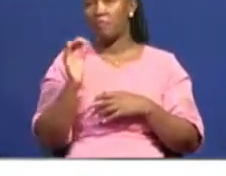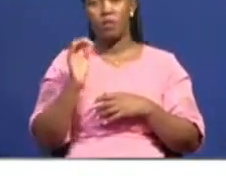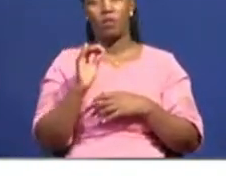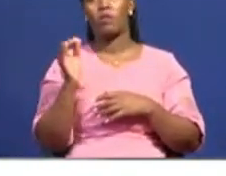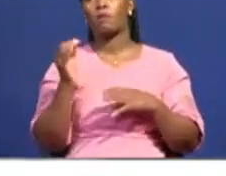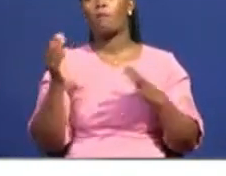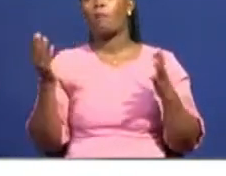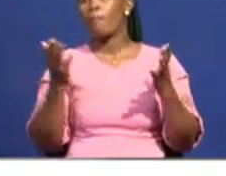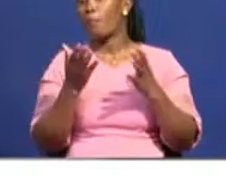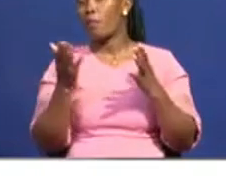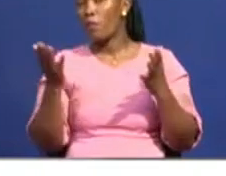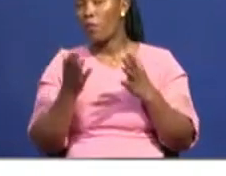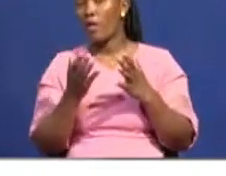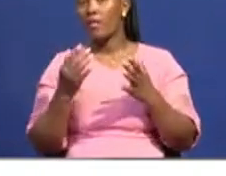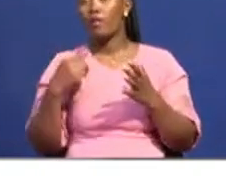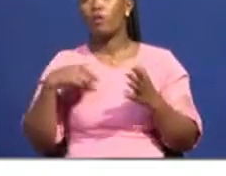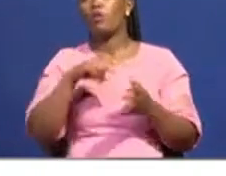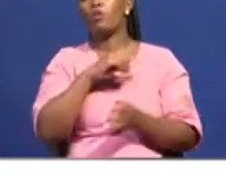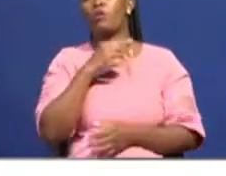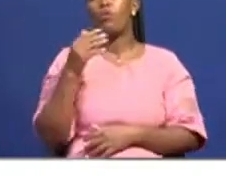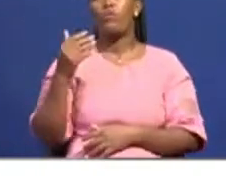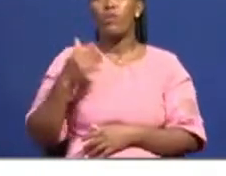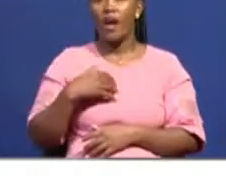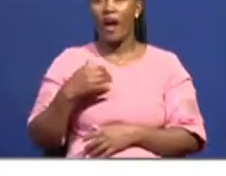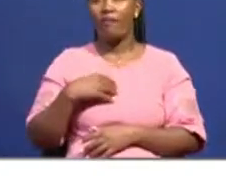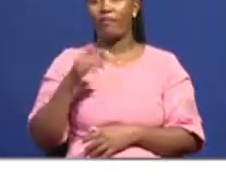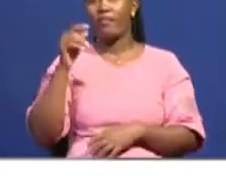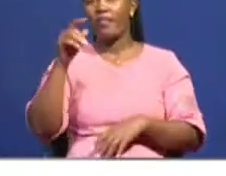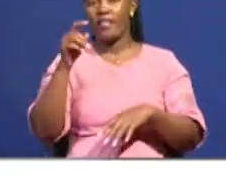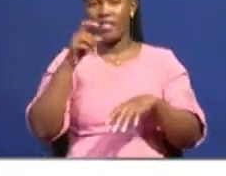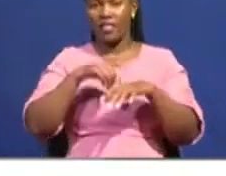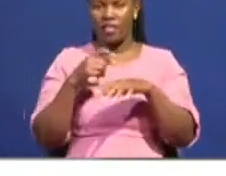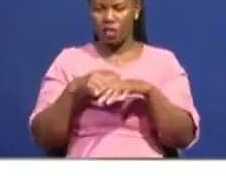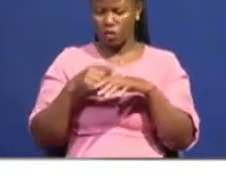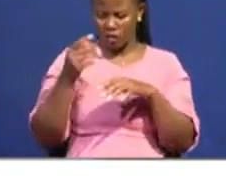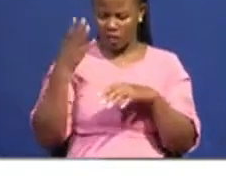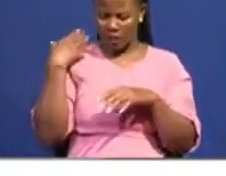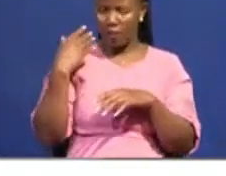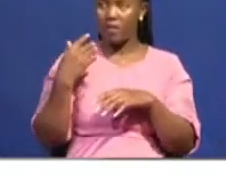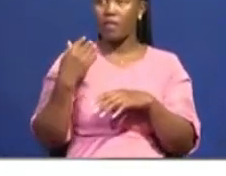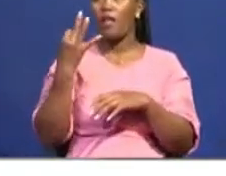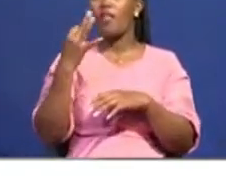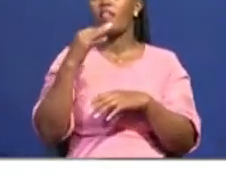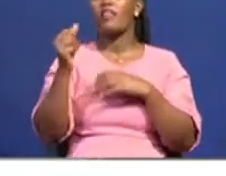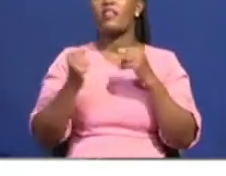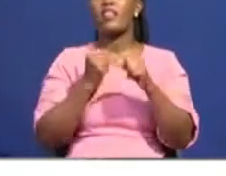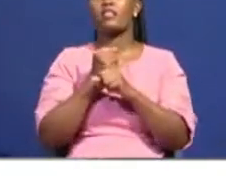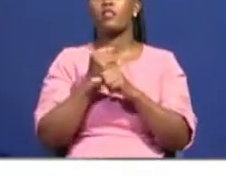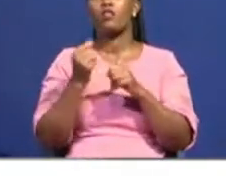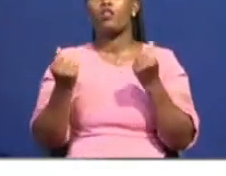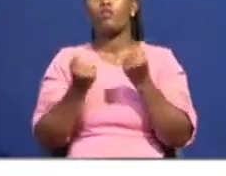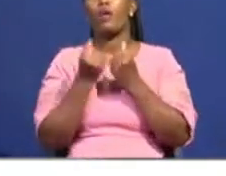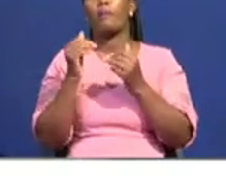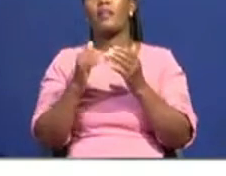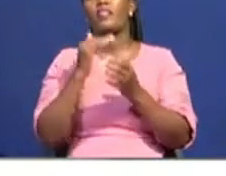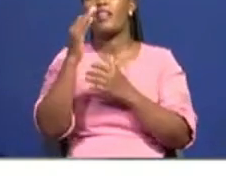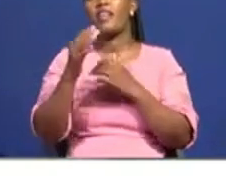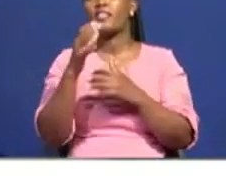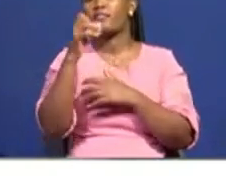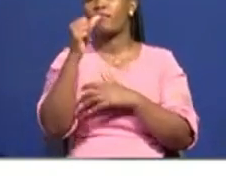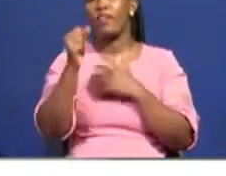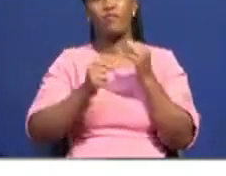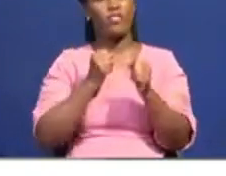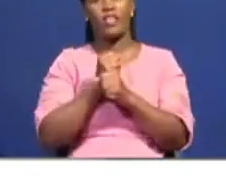the current situation where we had six seasons, that is about 3 years of low rainfall, can happen for another 5 years. For